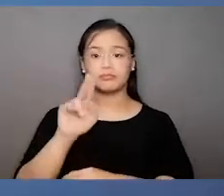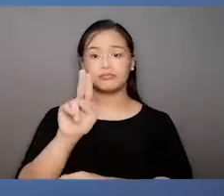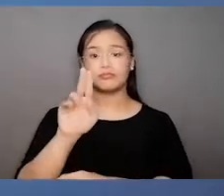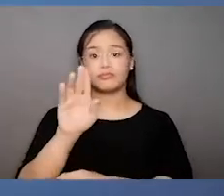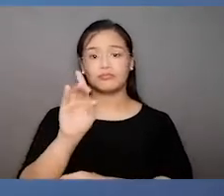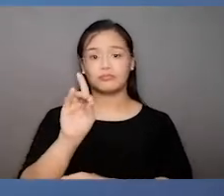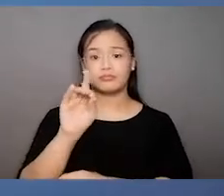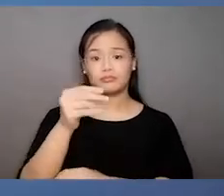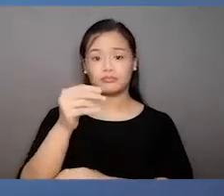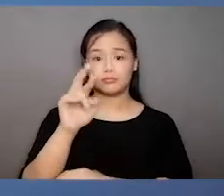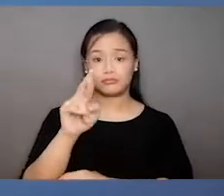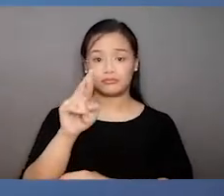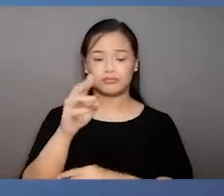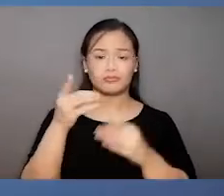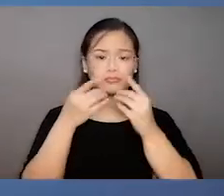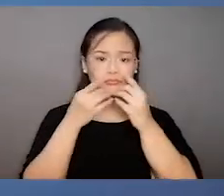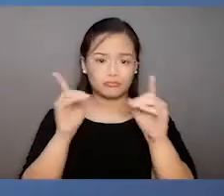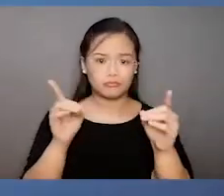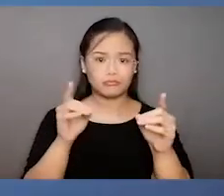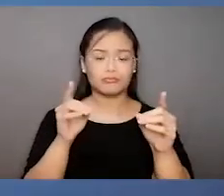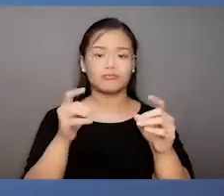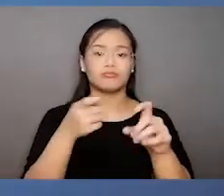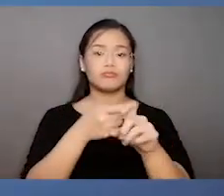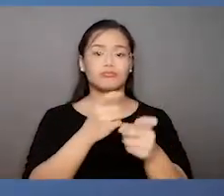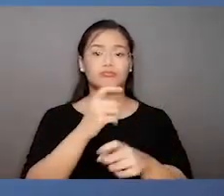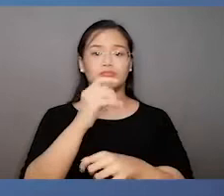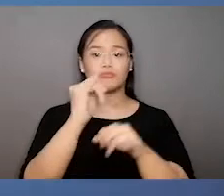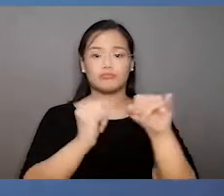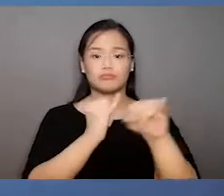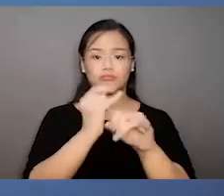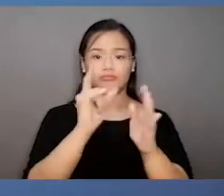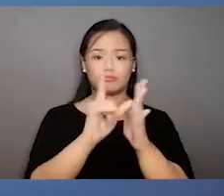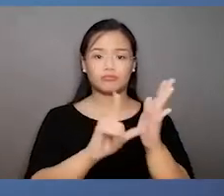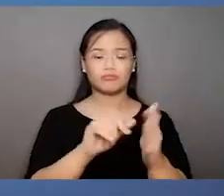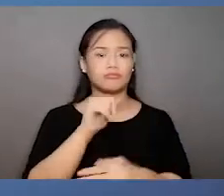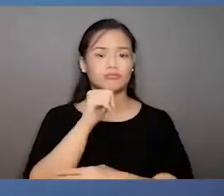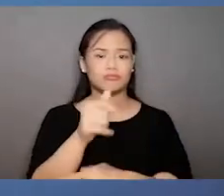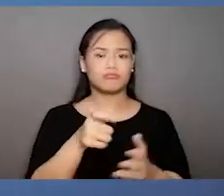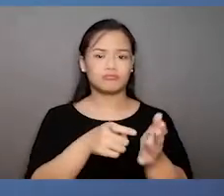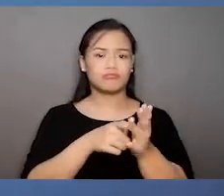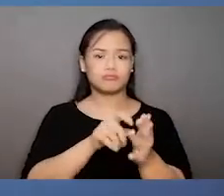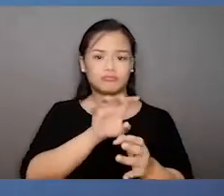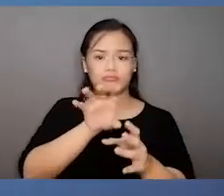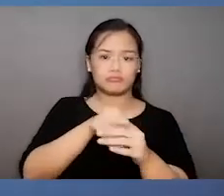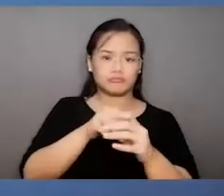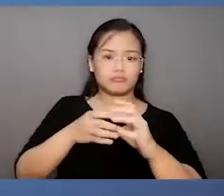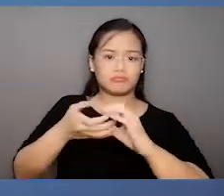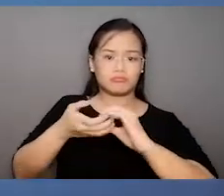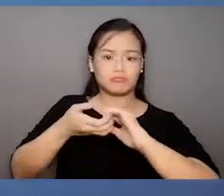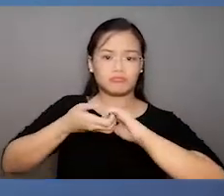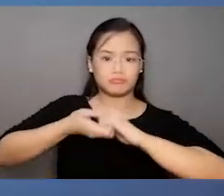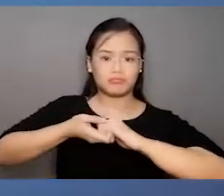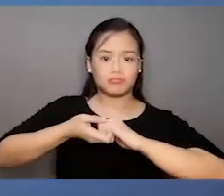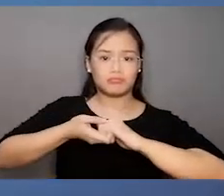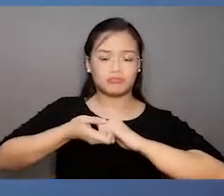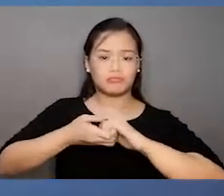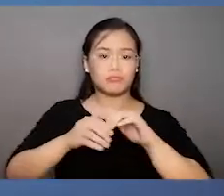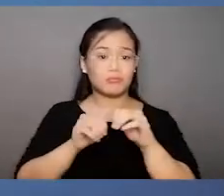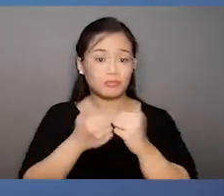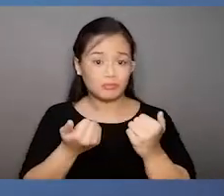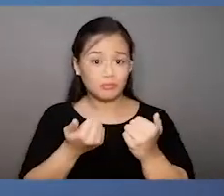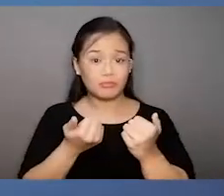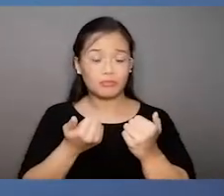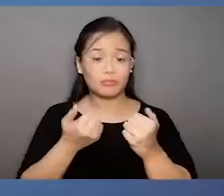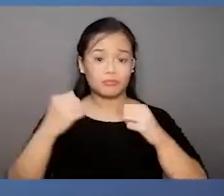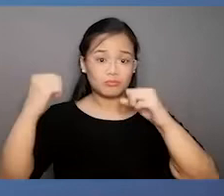the international law, is non-binding, there is a need to make it binding through conventions. And